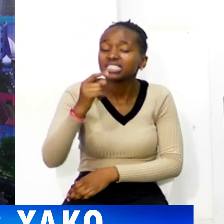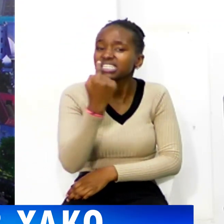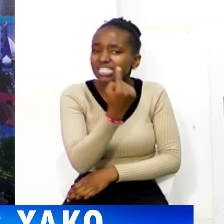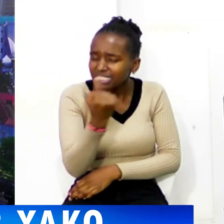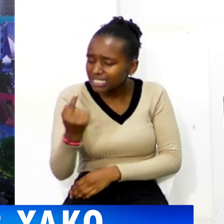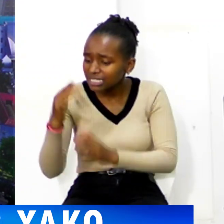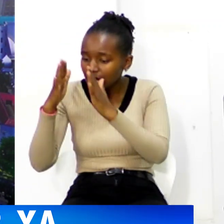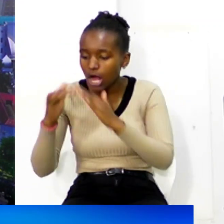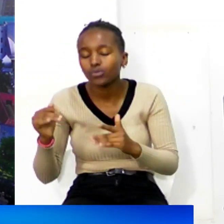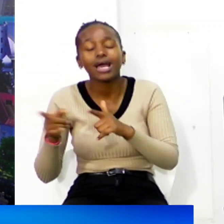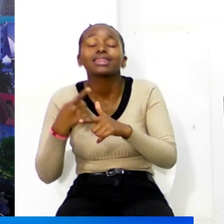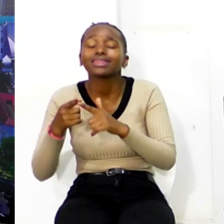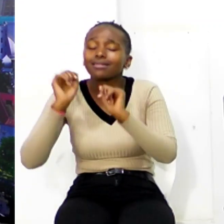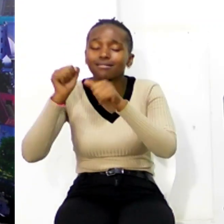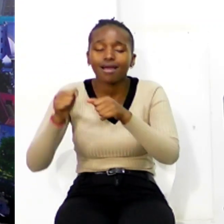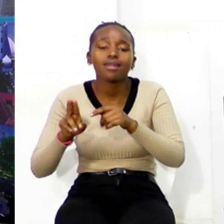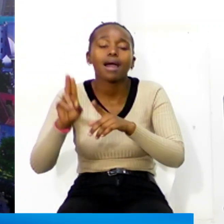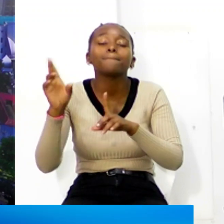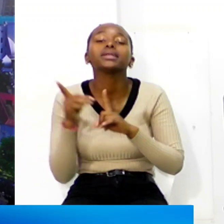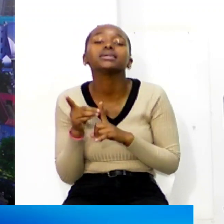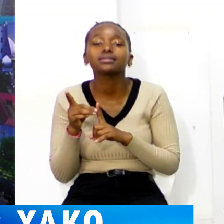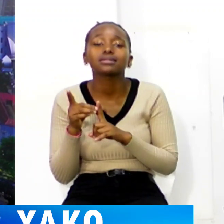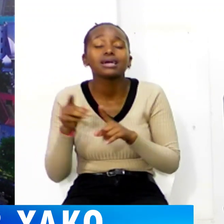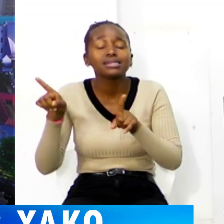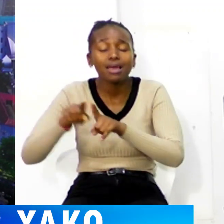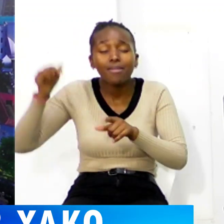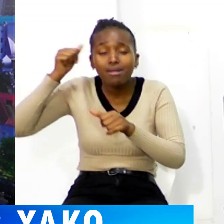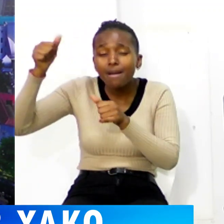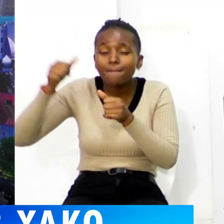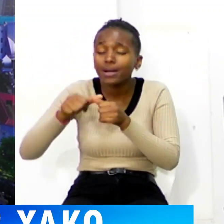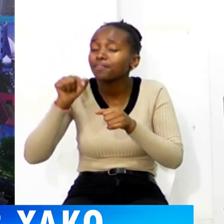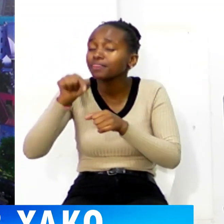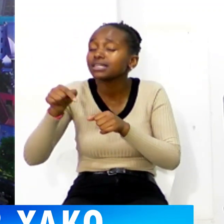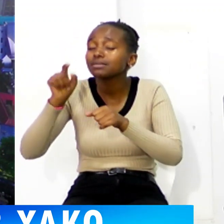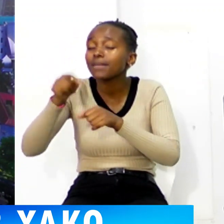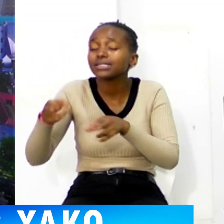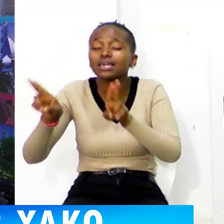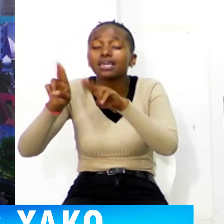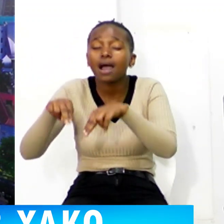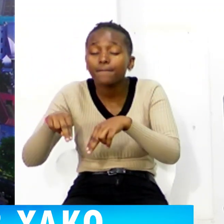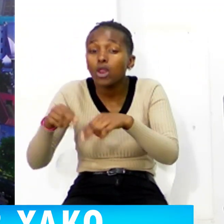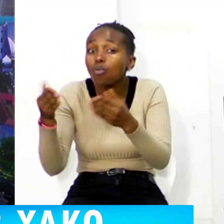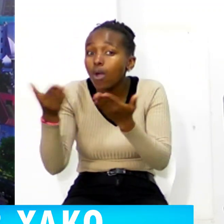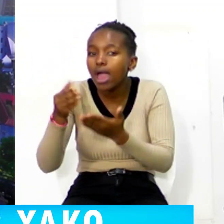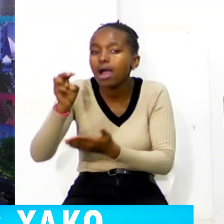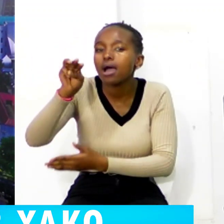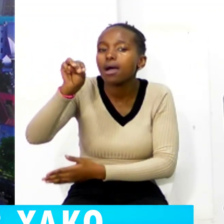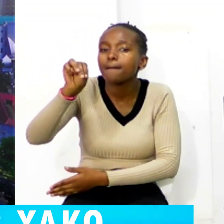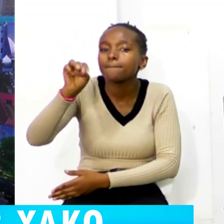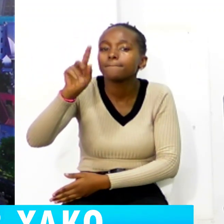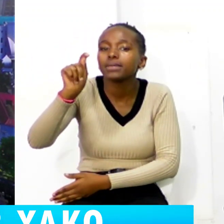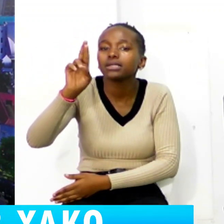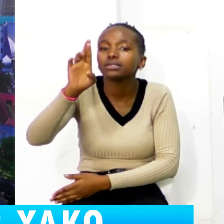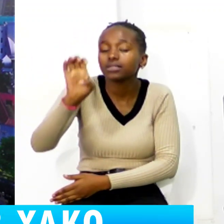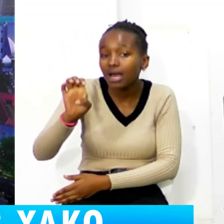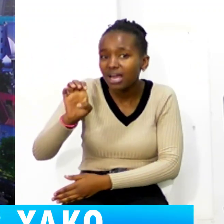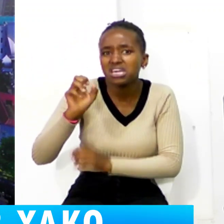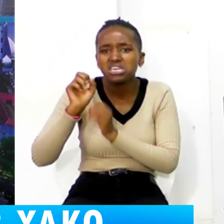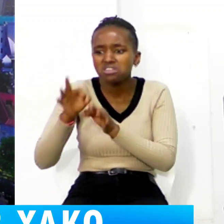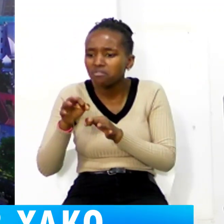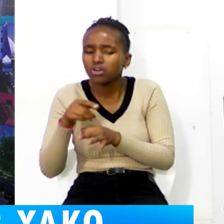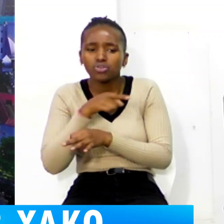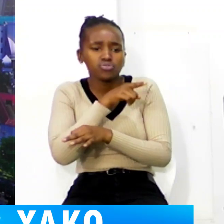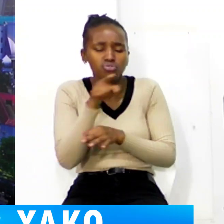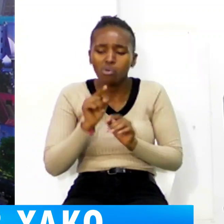emphasize, is that this has to be done on the meter. So even if you came to Kenya Power and made noise at